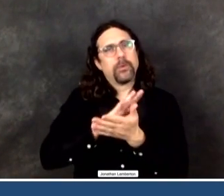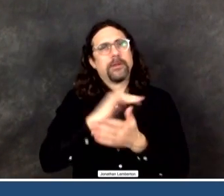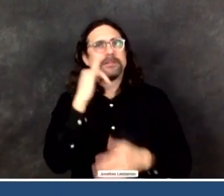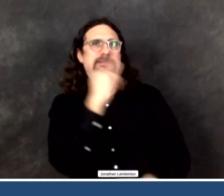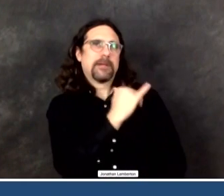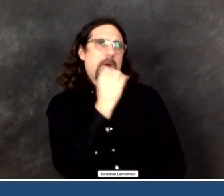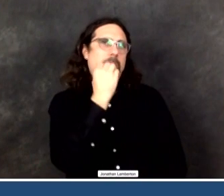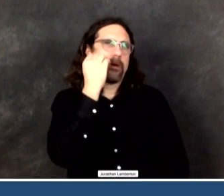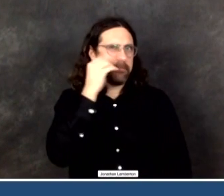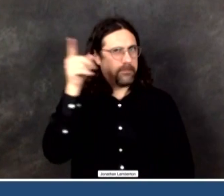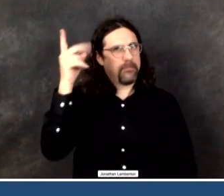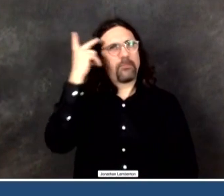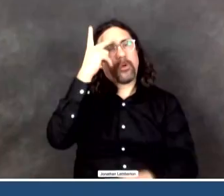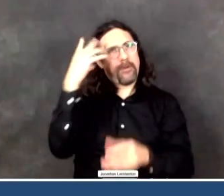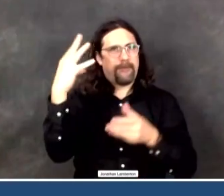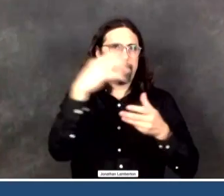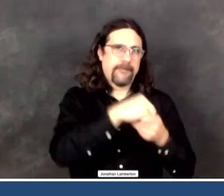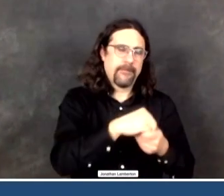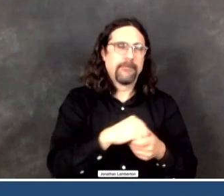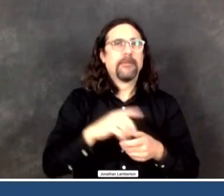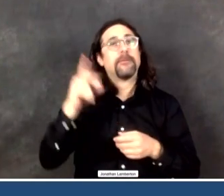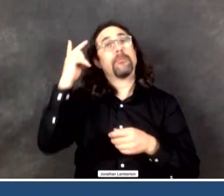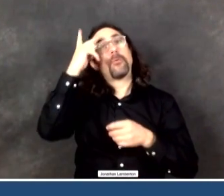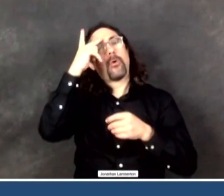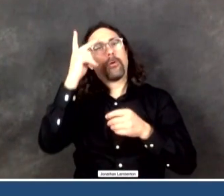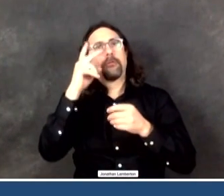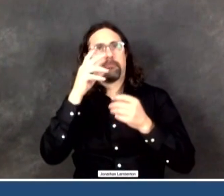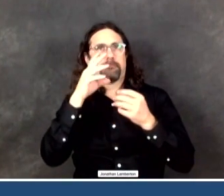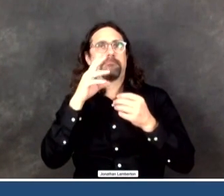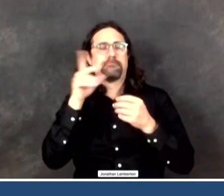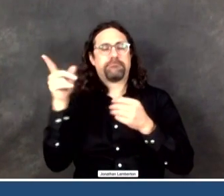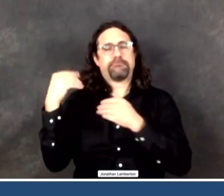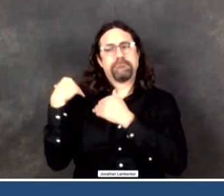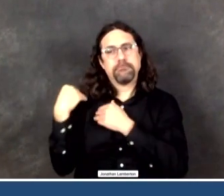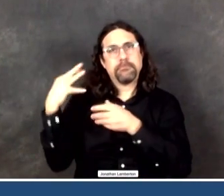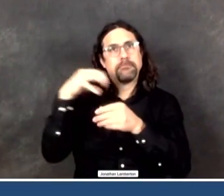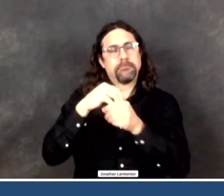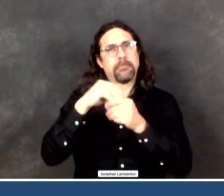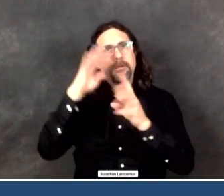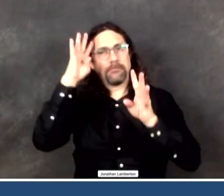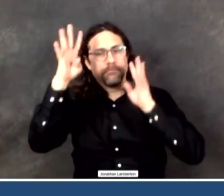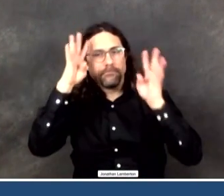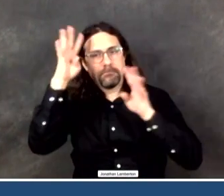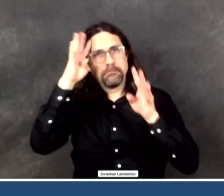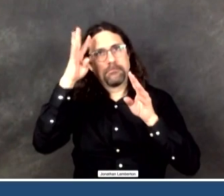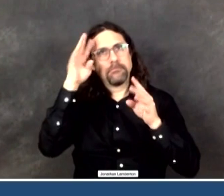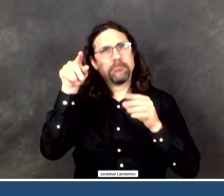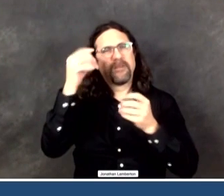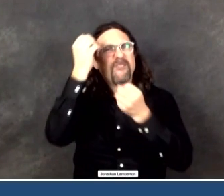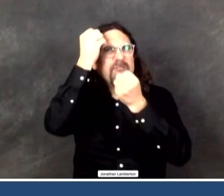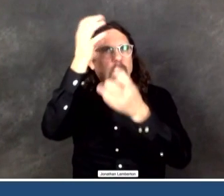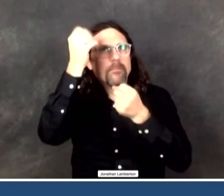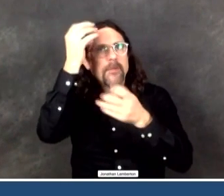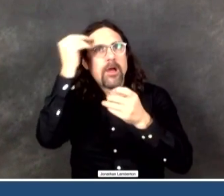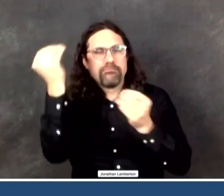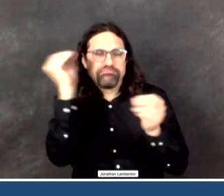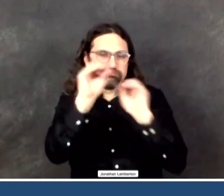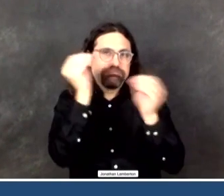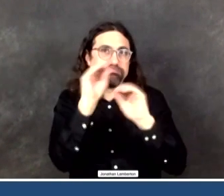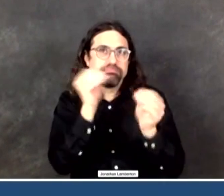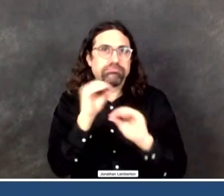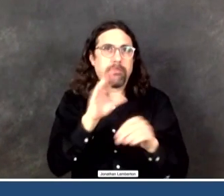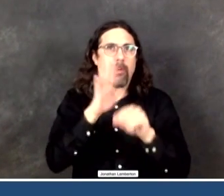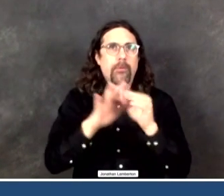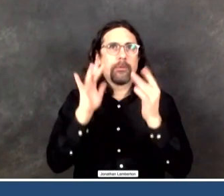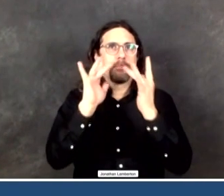to ensure that kids have something new and exciting to participate in from home. If you go to